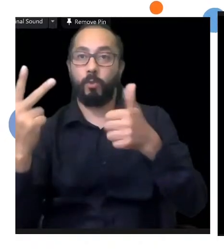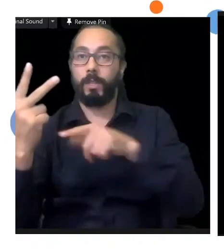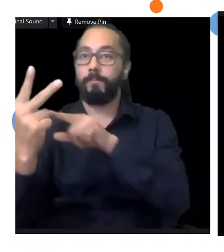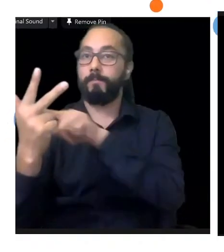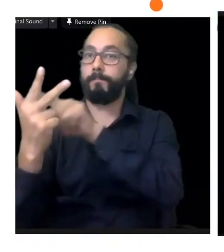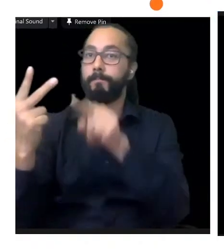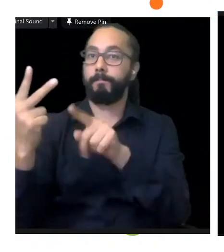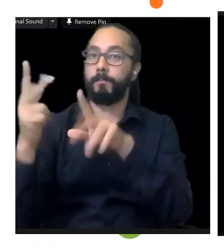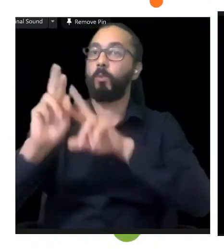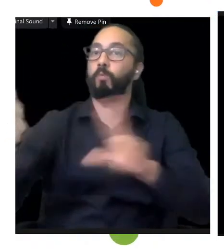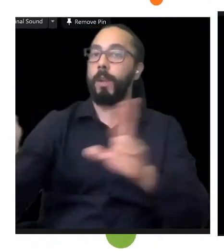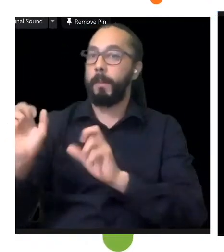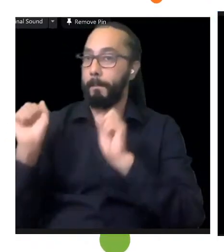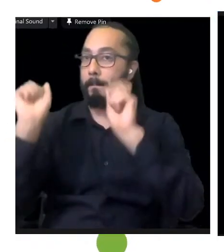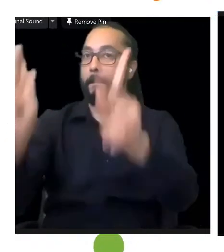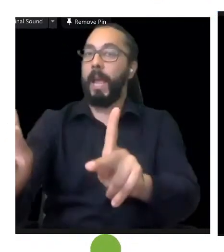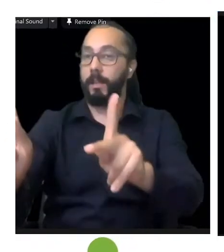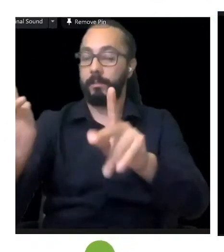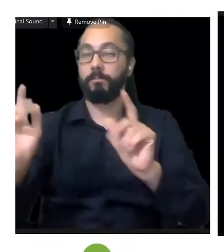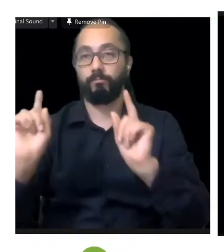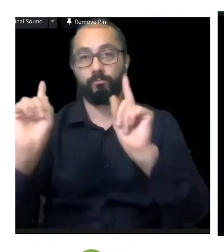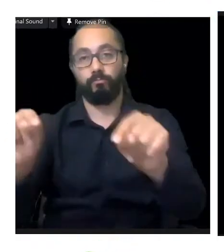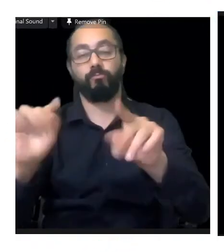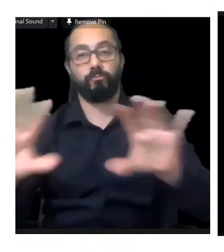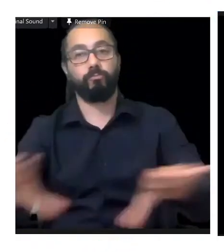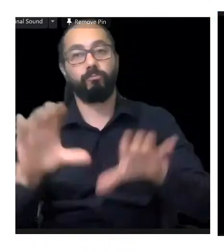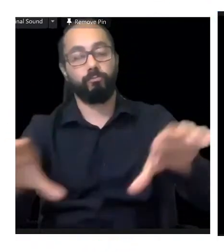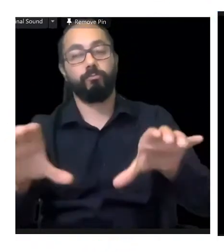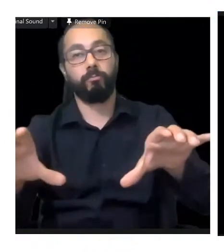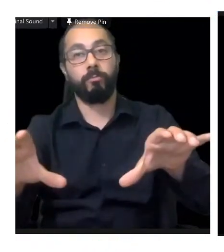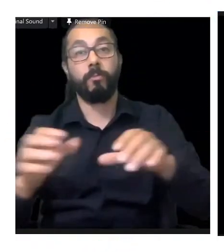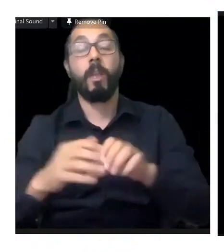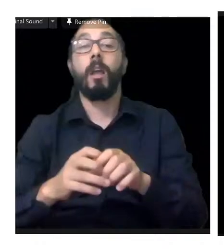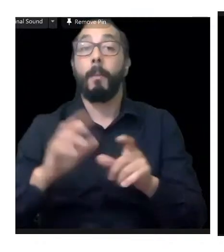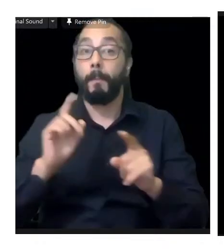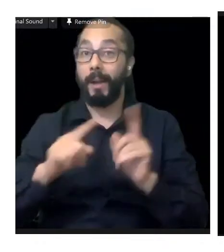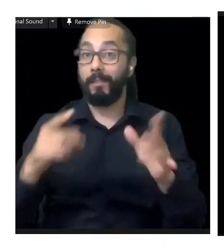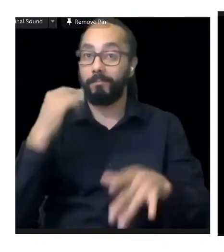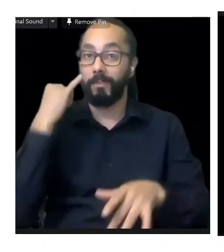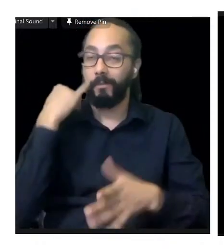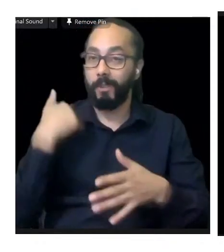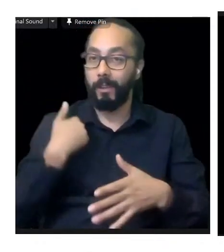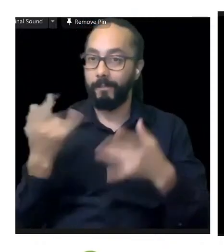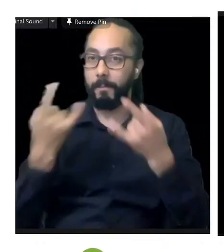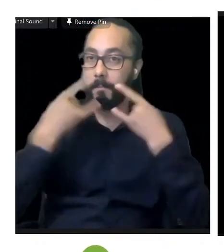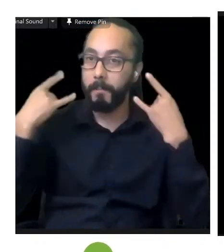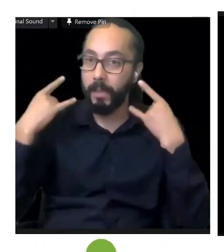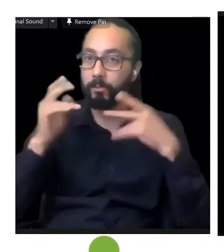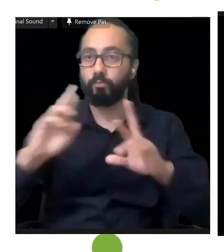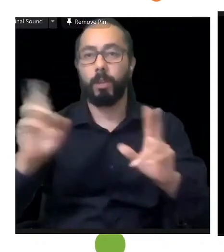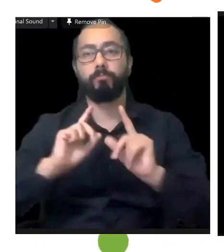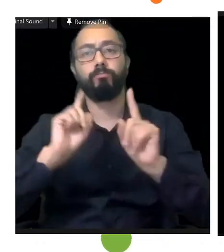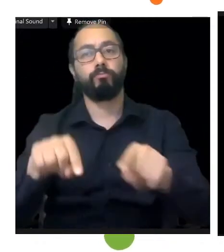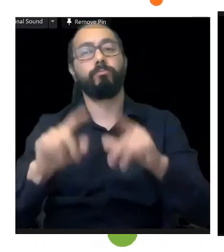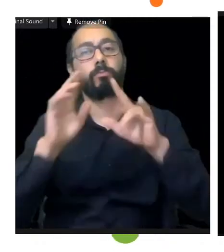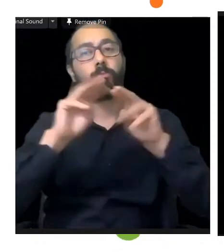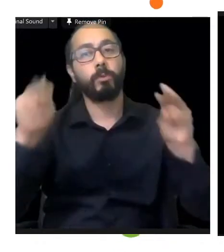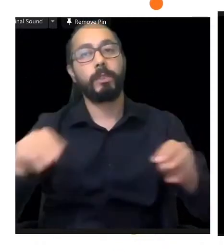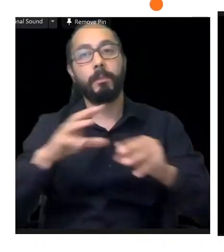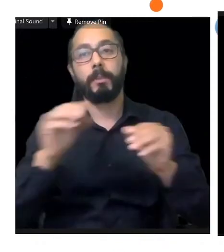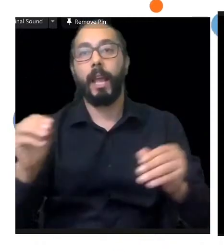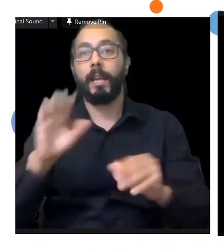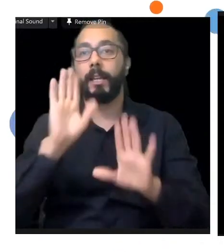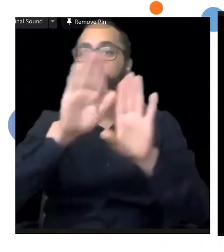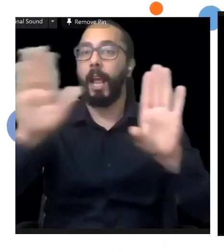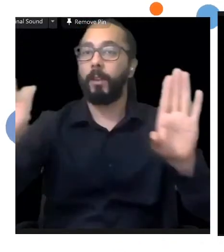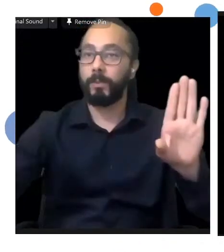and physical distancing for those that are ready to immediately go back to museums and galleries for that experience. But still